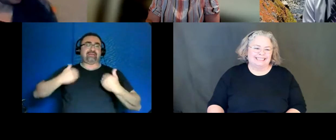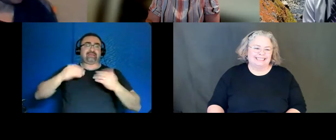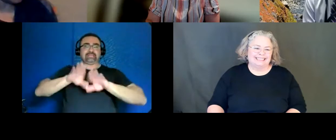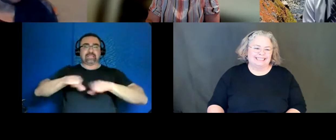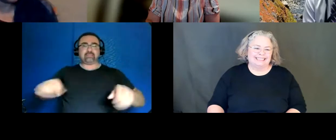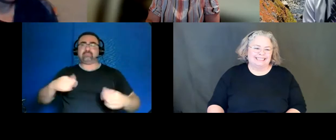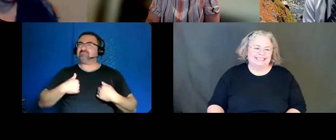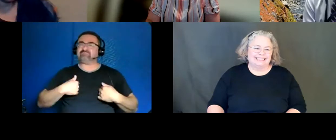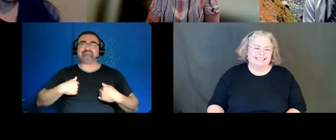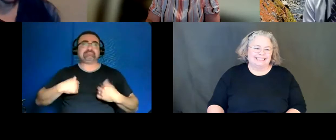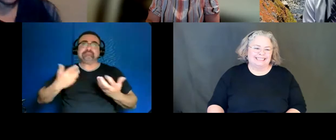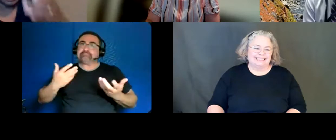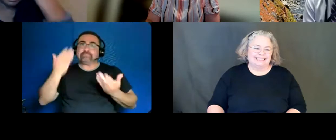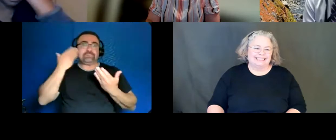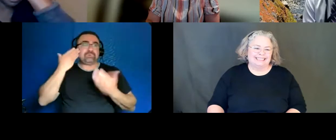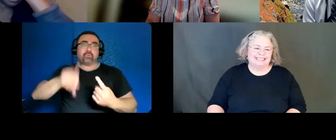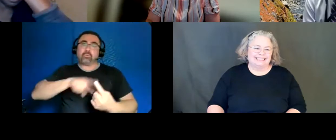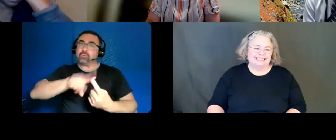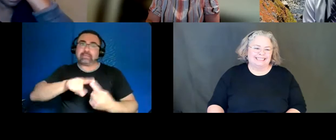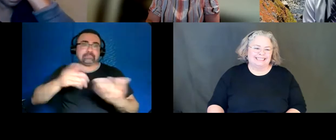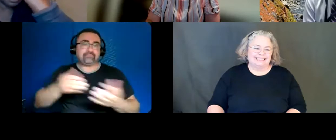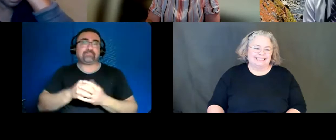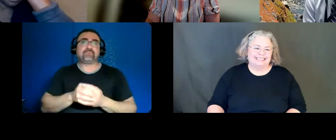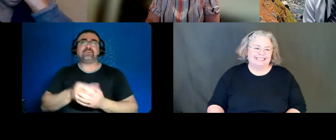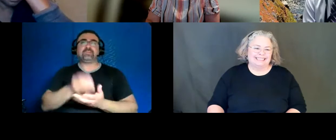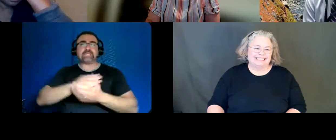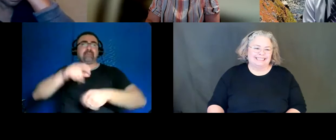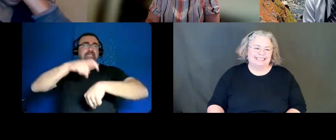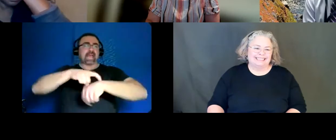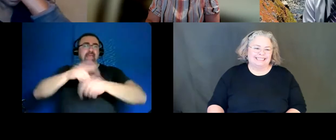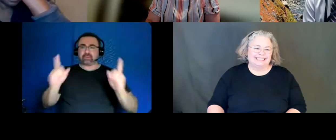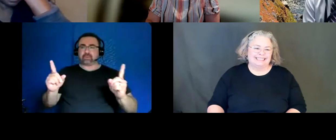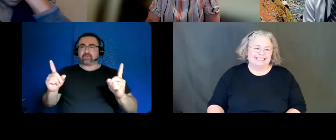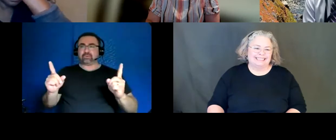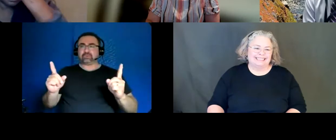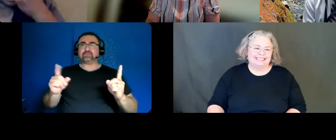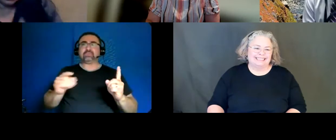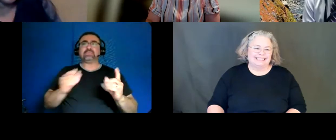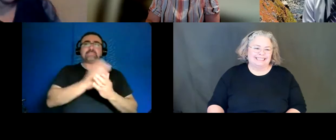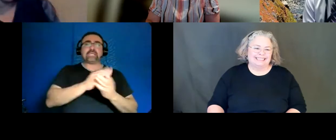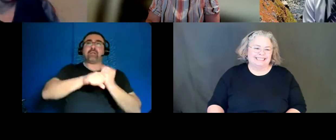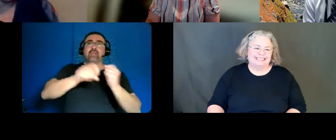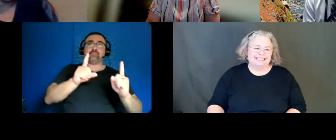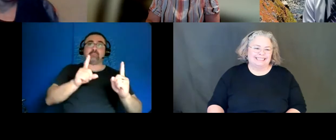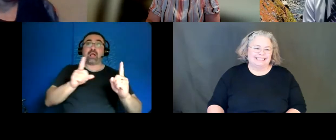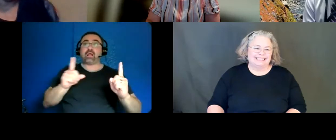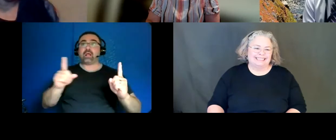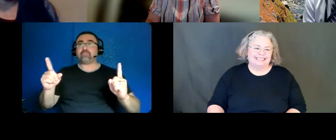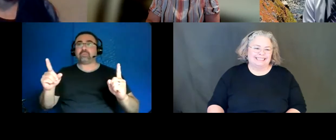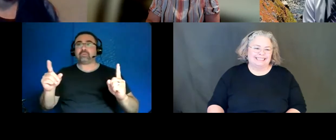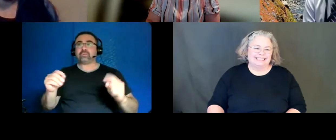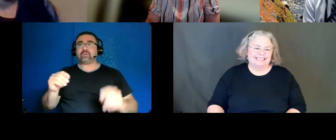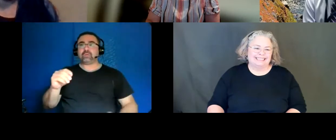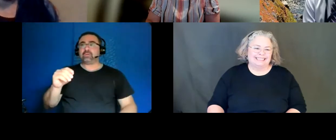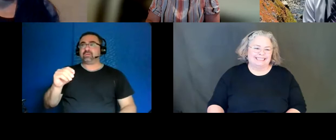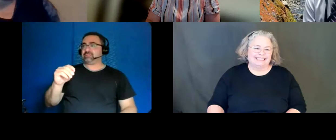not certain about that. Some of these timelines have been slower, although, you know, as the case rate